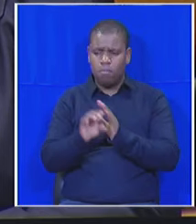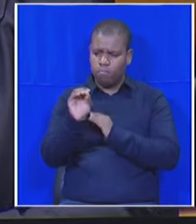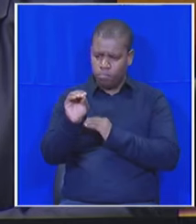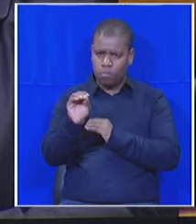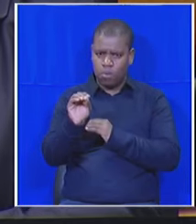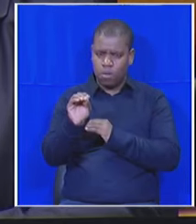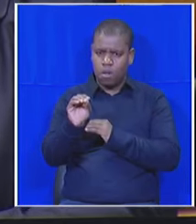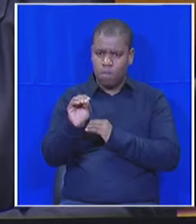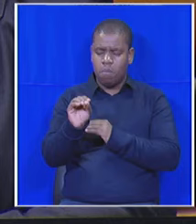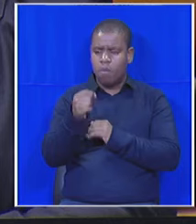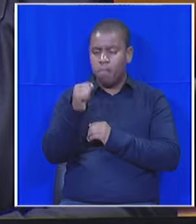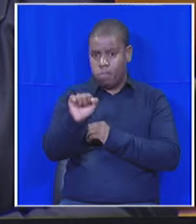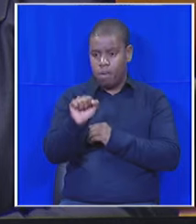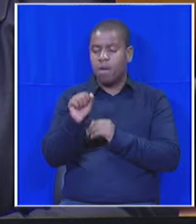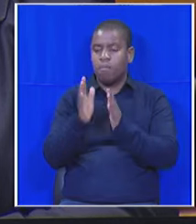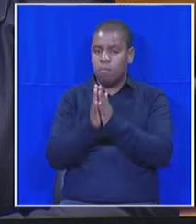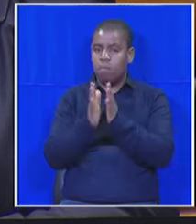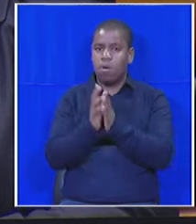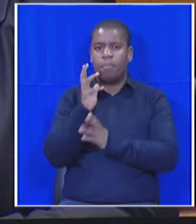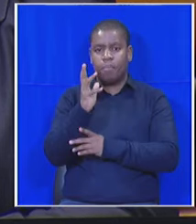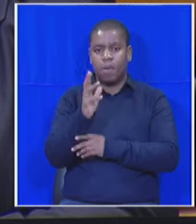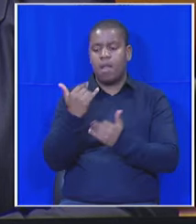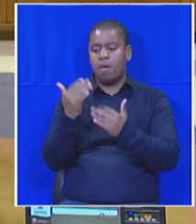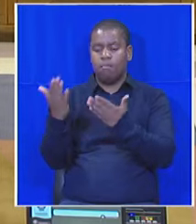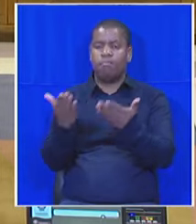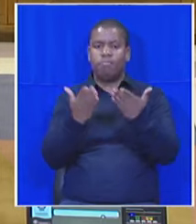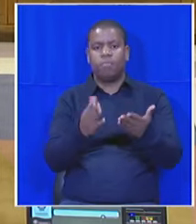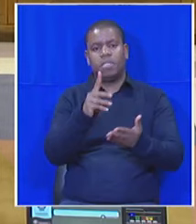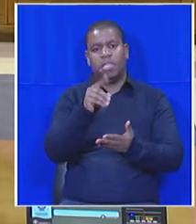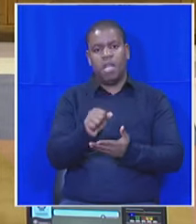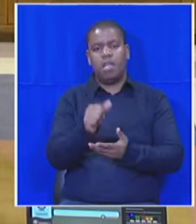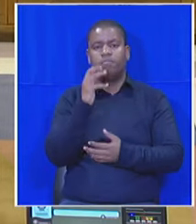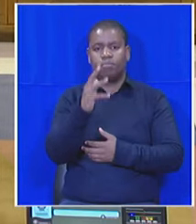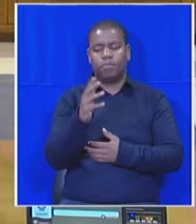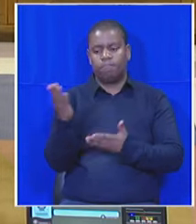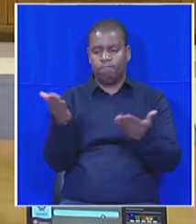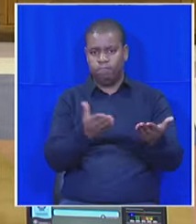objections and declarations having been called for. I'll now ask the DA to make that declaration.